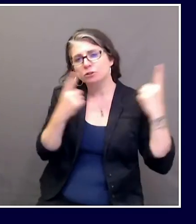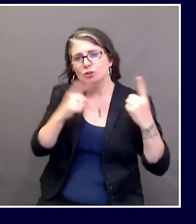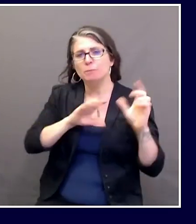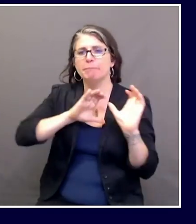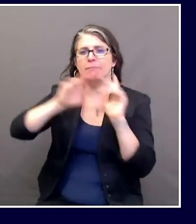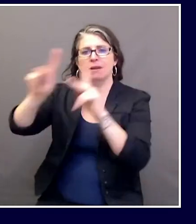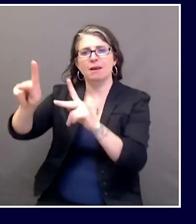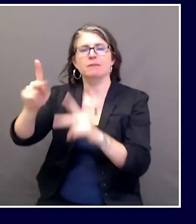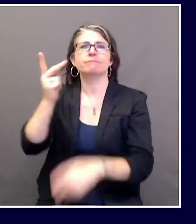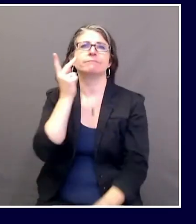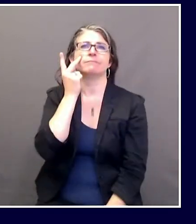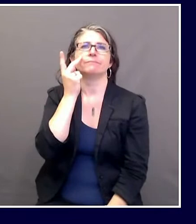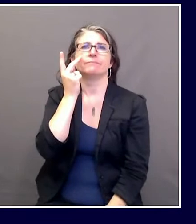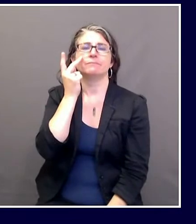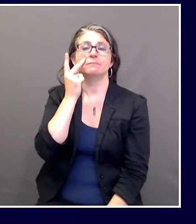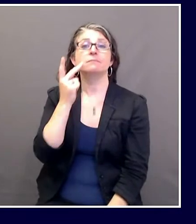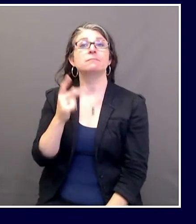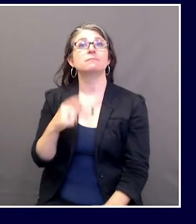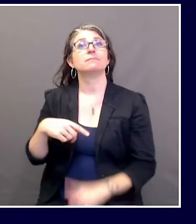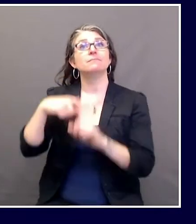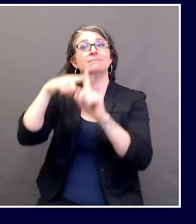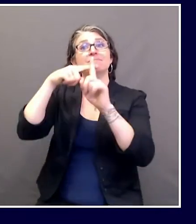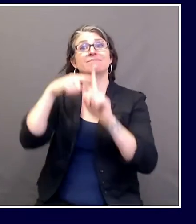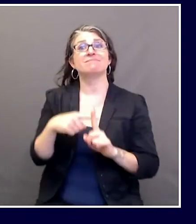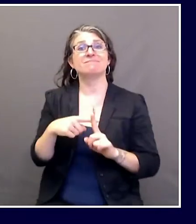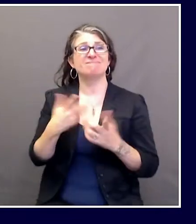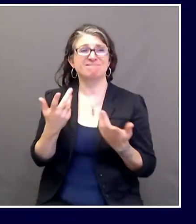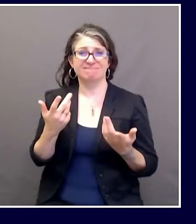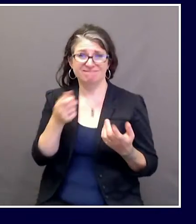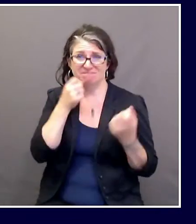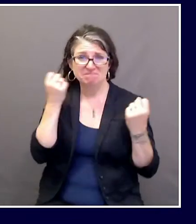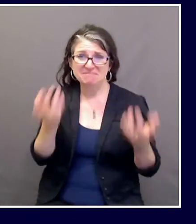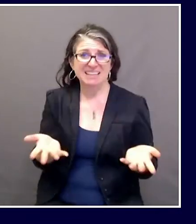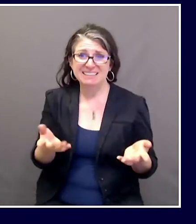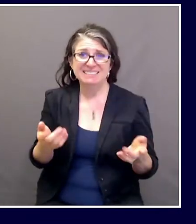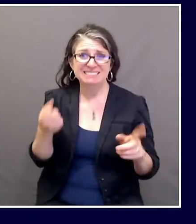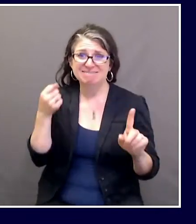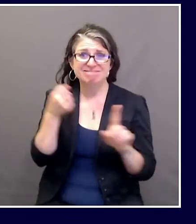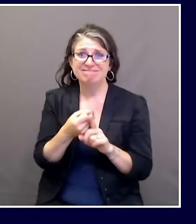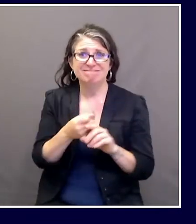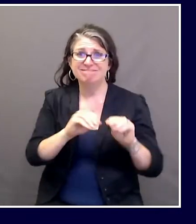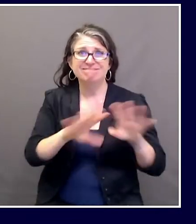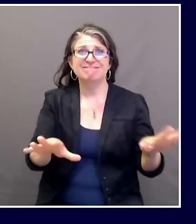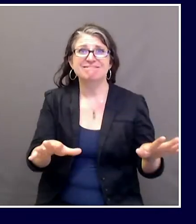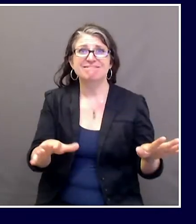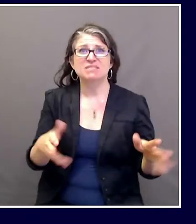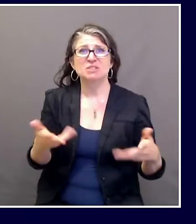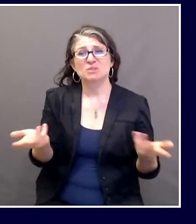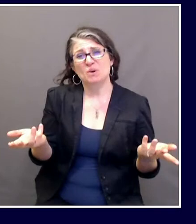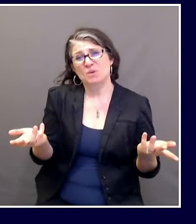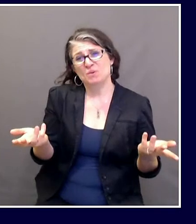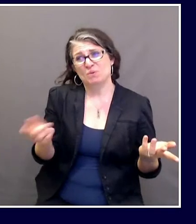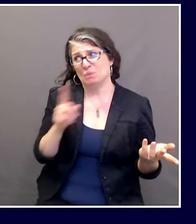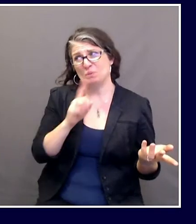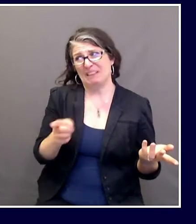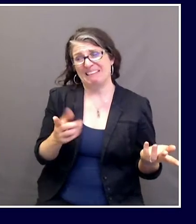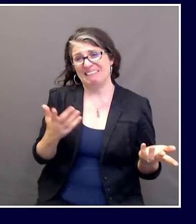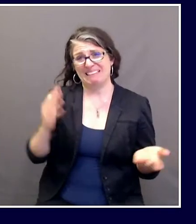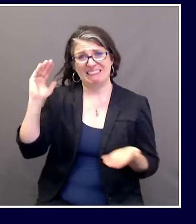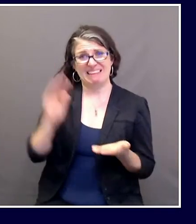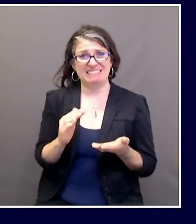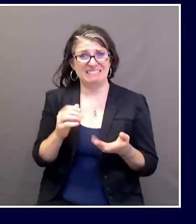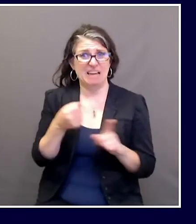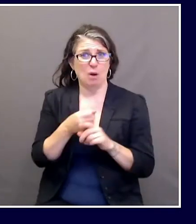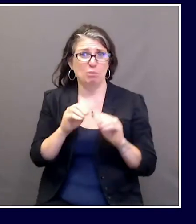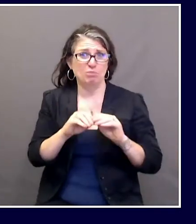cases right now is that there are fewer outbreaks, and so that's one reason even